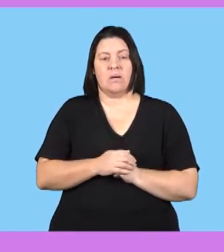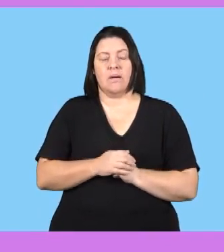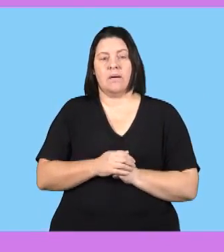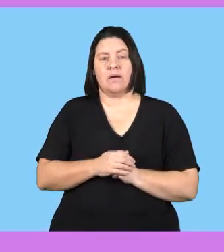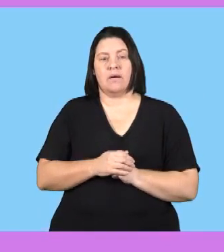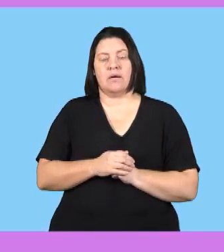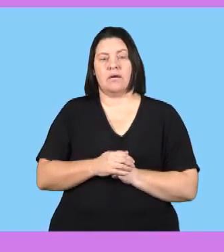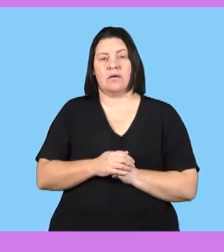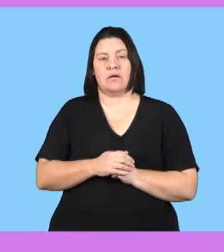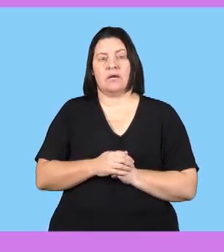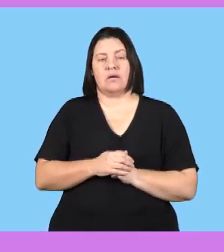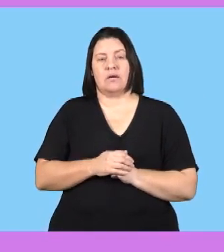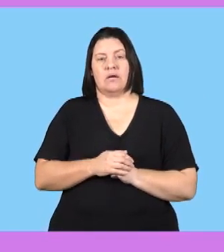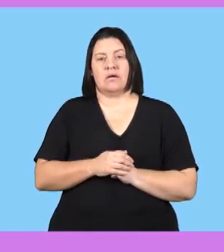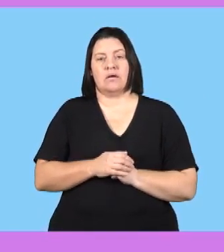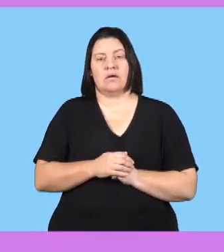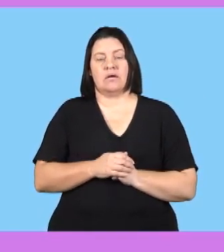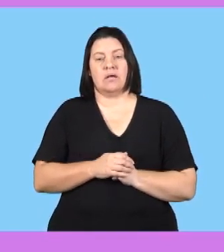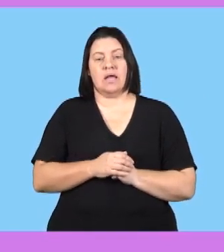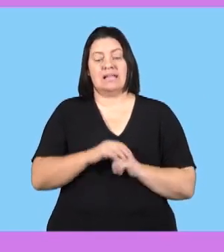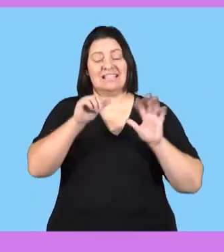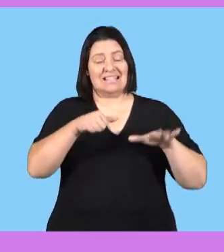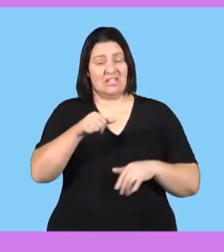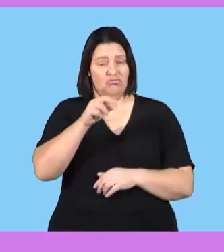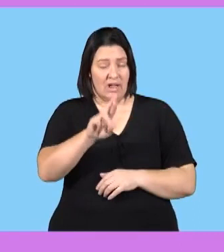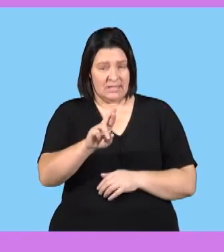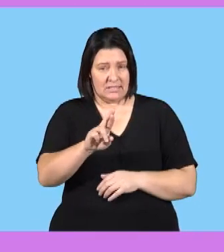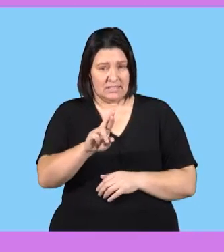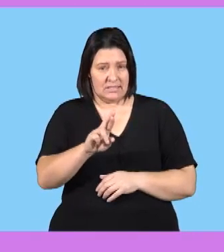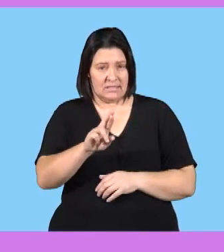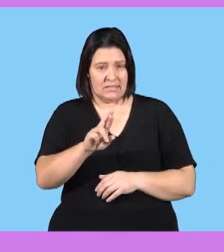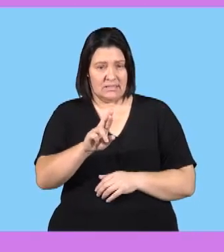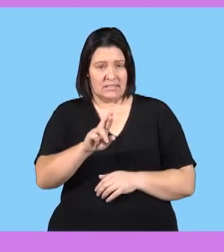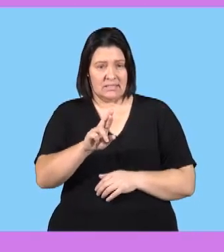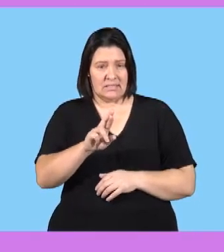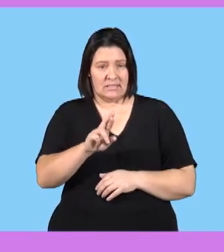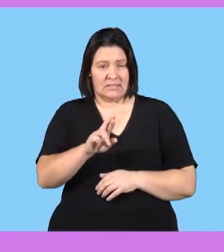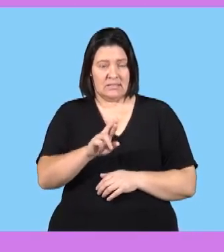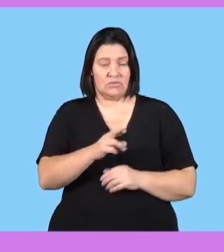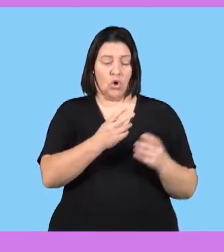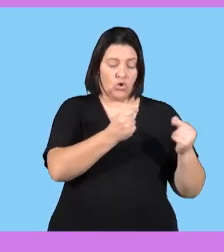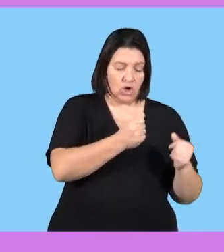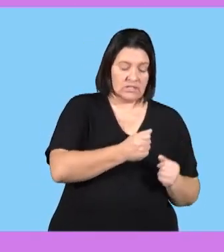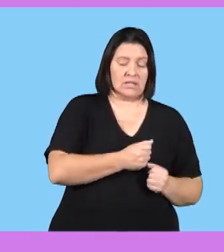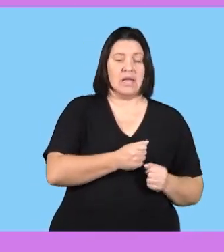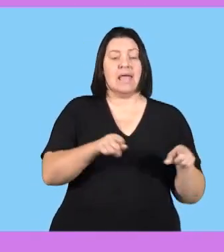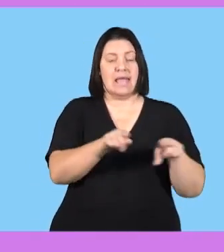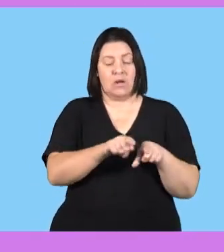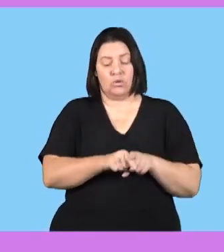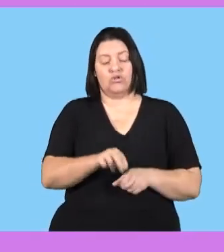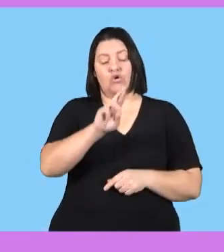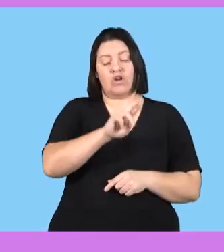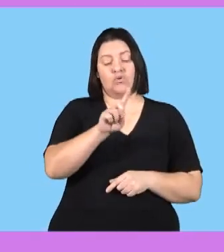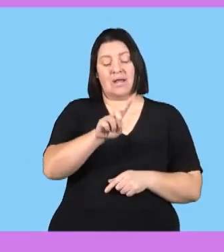are going to take the 16 rand, which is the cost for one